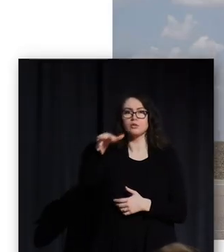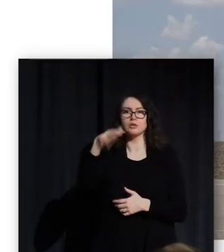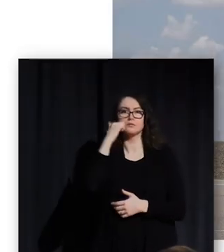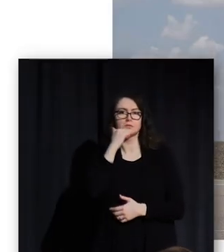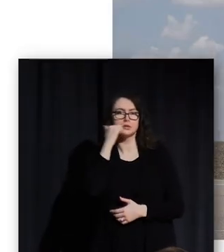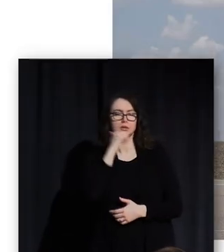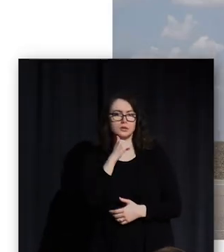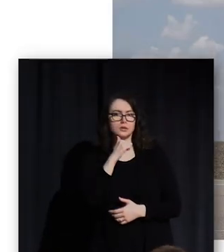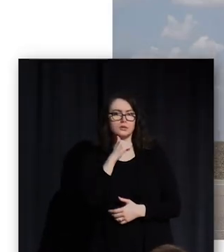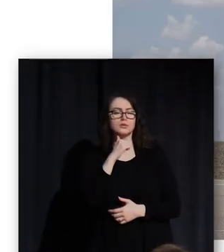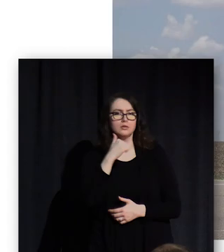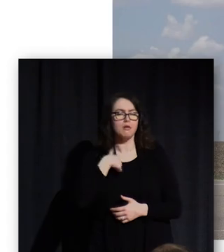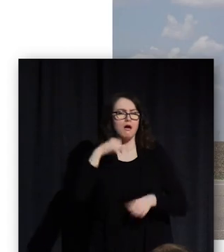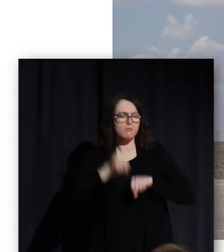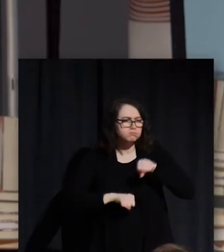day.